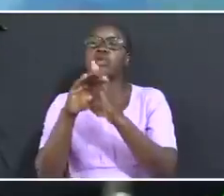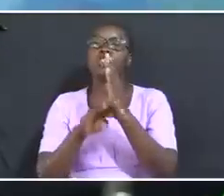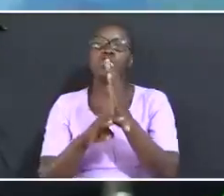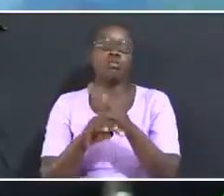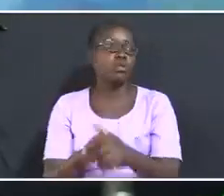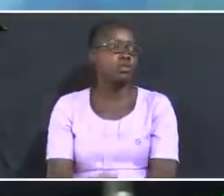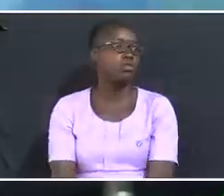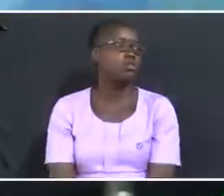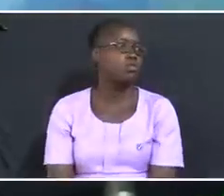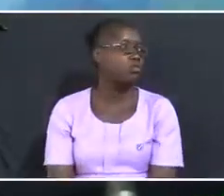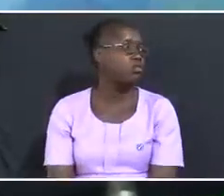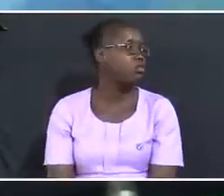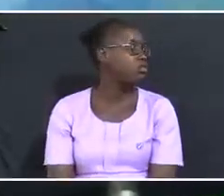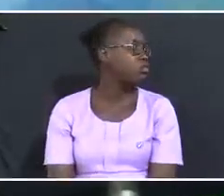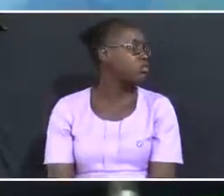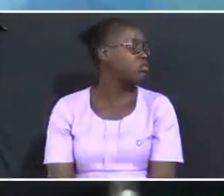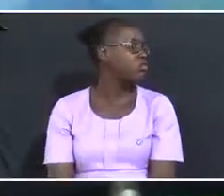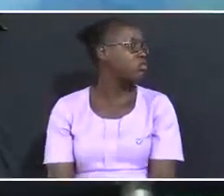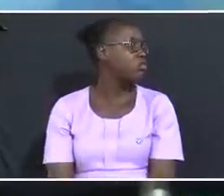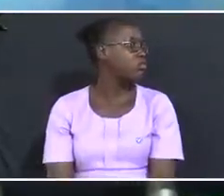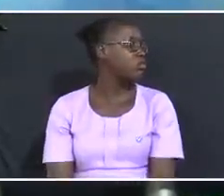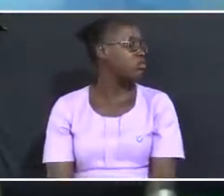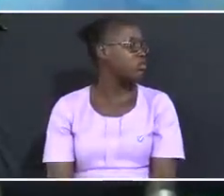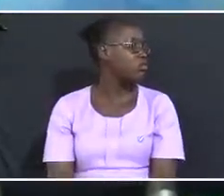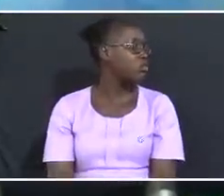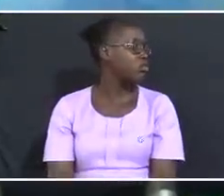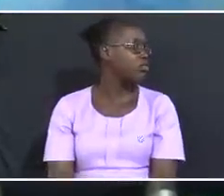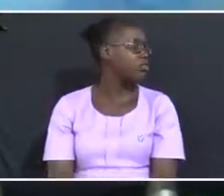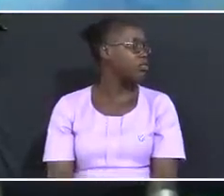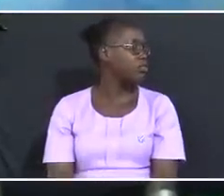2025. No, I think that is a little bit weird.